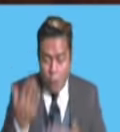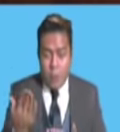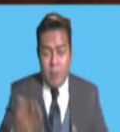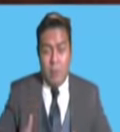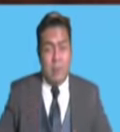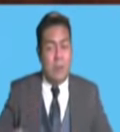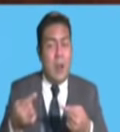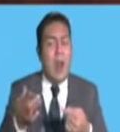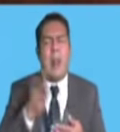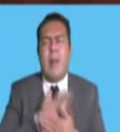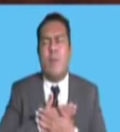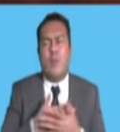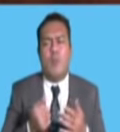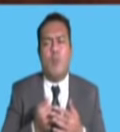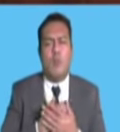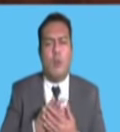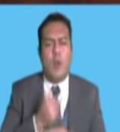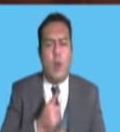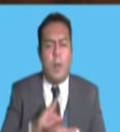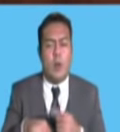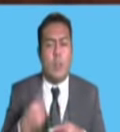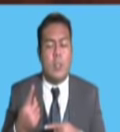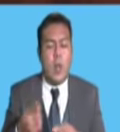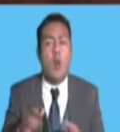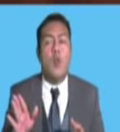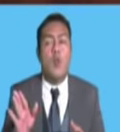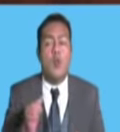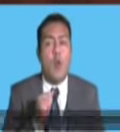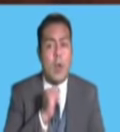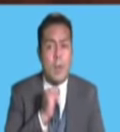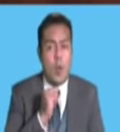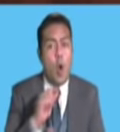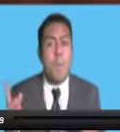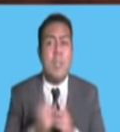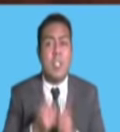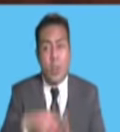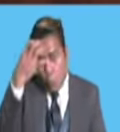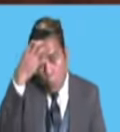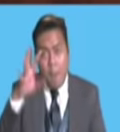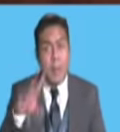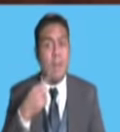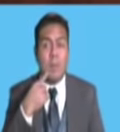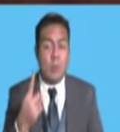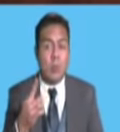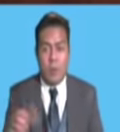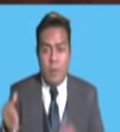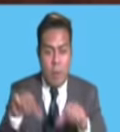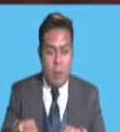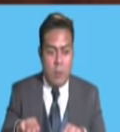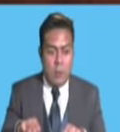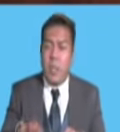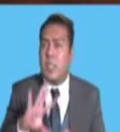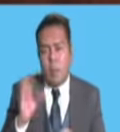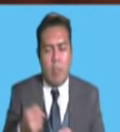to bring up his past when it comes to rugby or meeting the Queen. But heaven forbid, if someone mentions his failure, all of a sudden the past